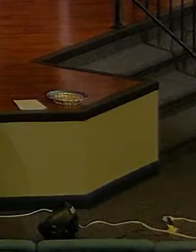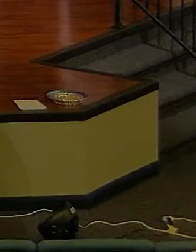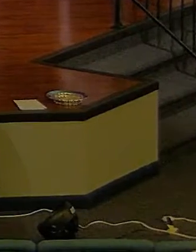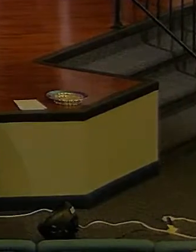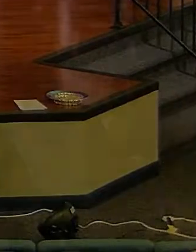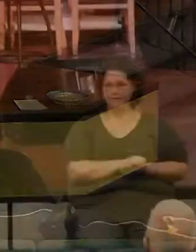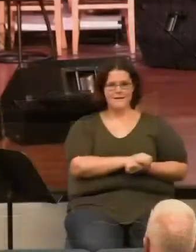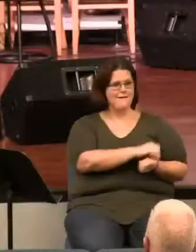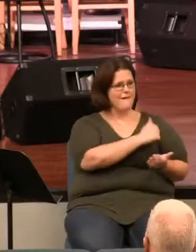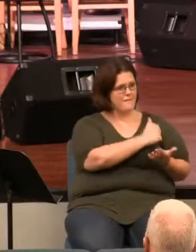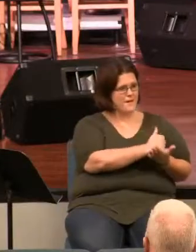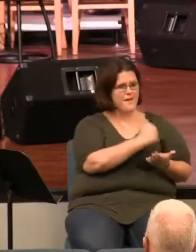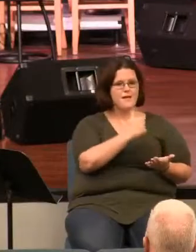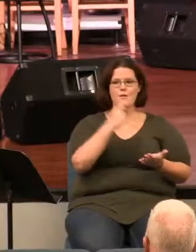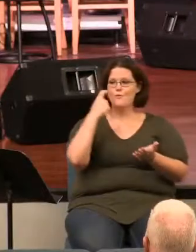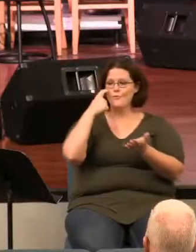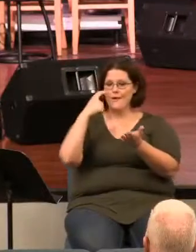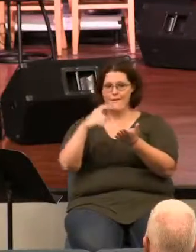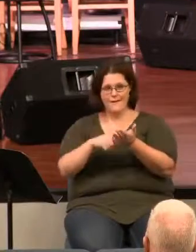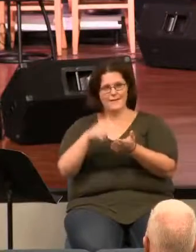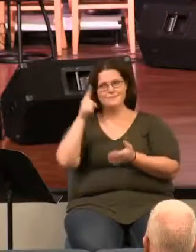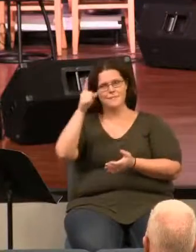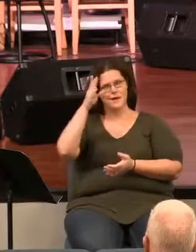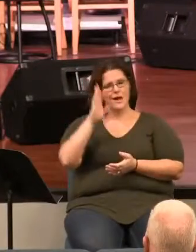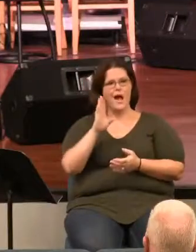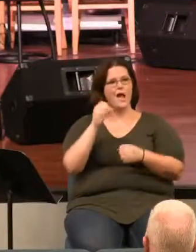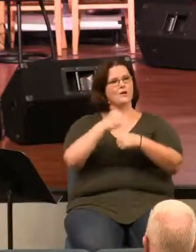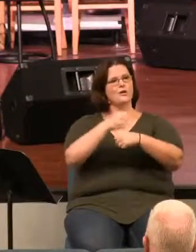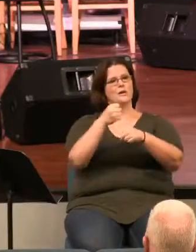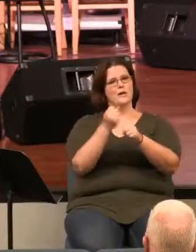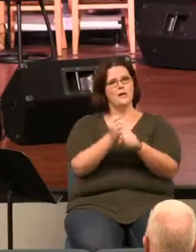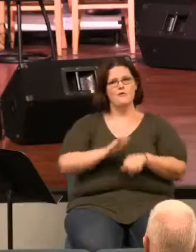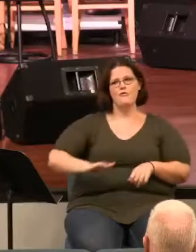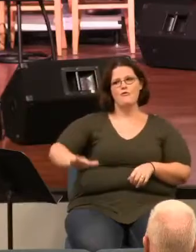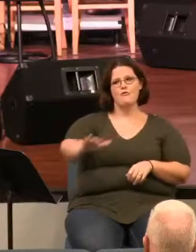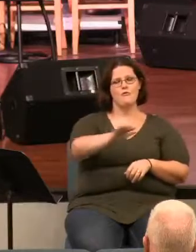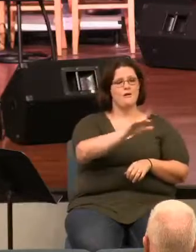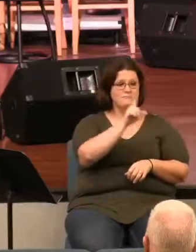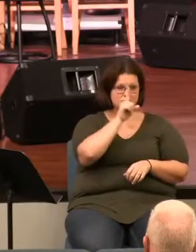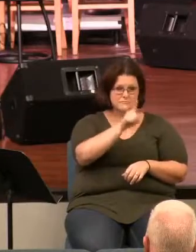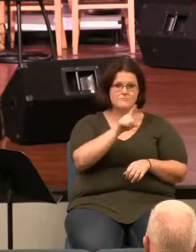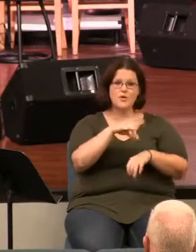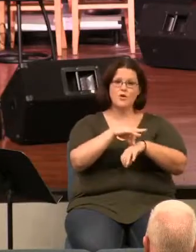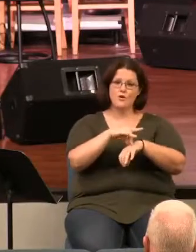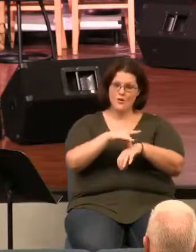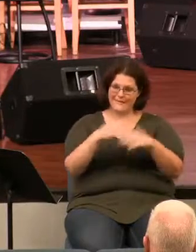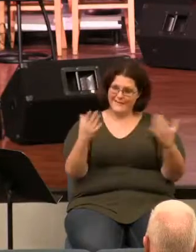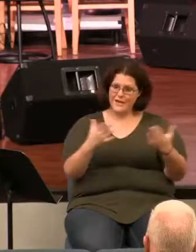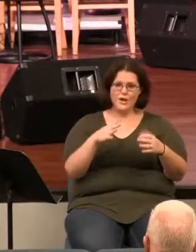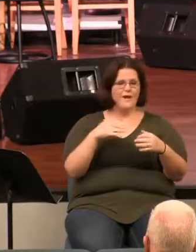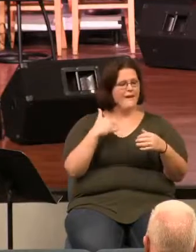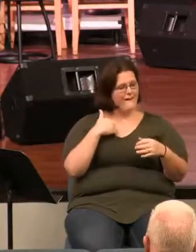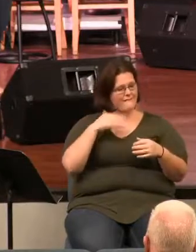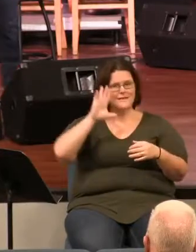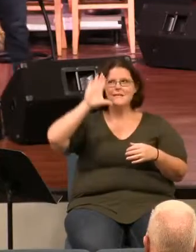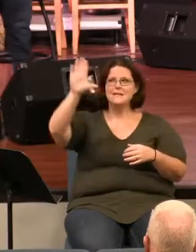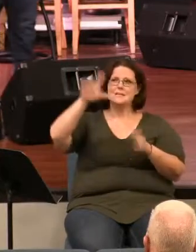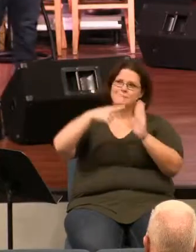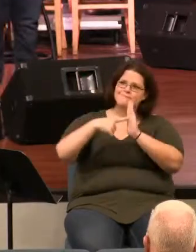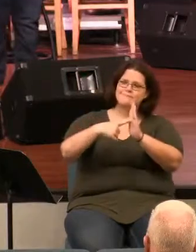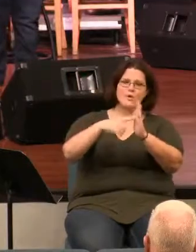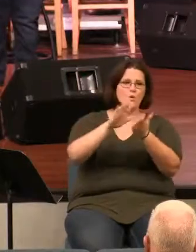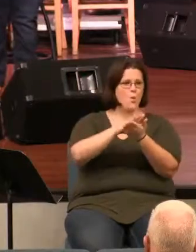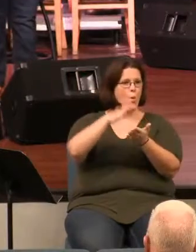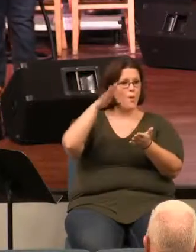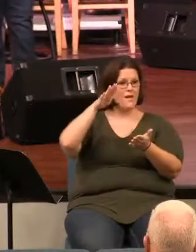you recognize God is our creator and that indeed the whole earth is filled with his glory. And part of his